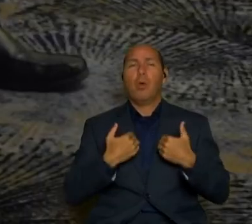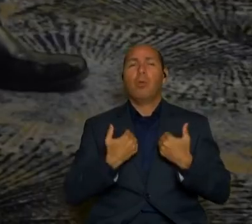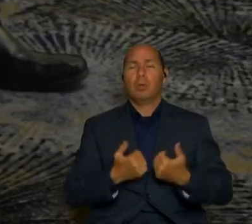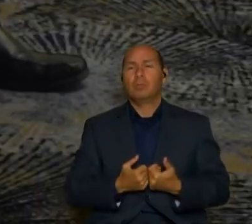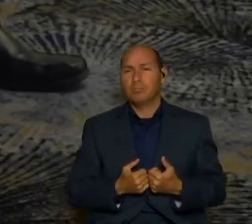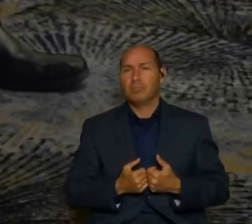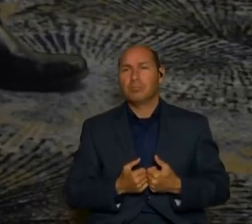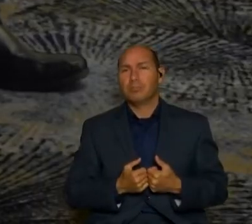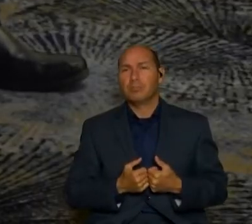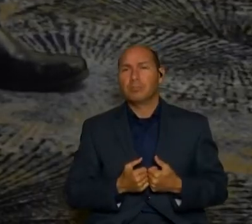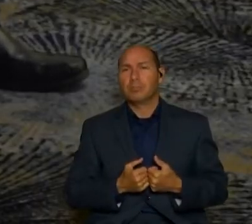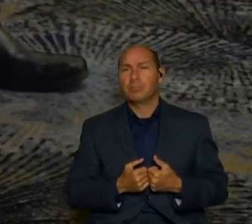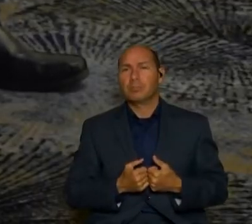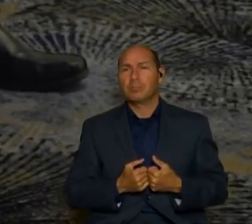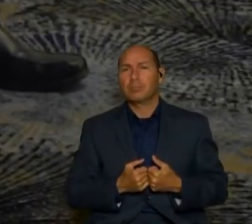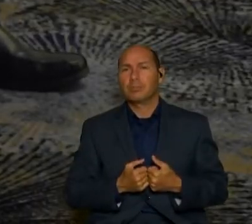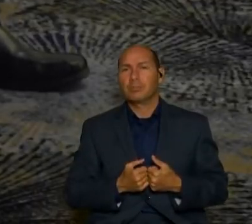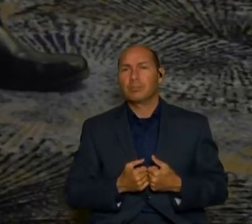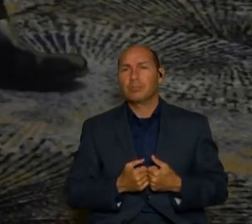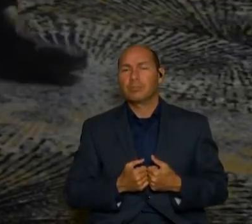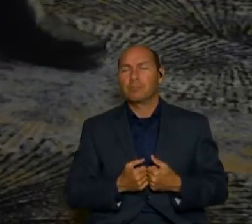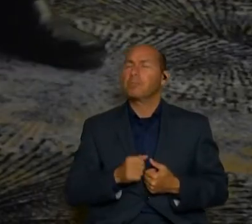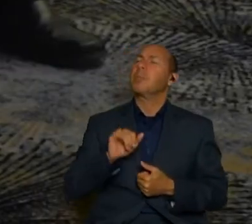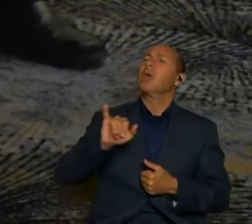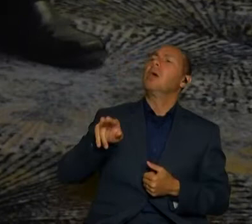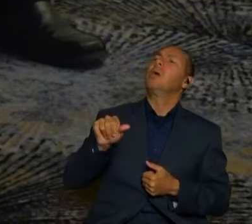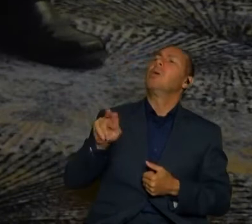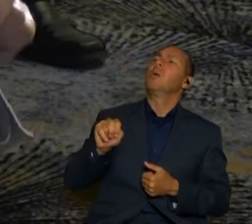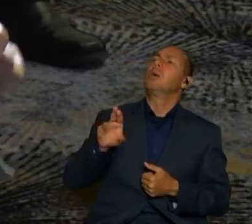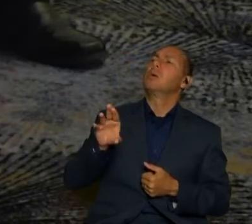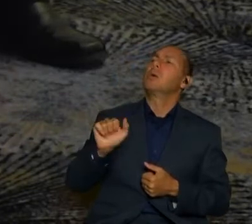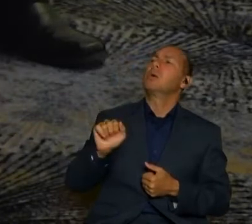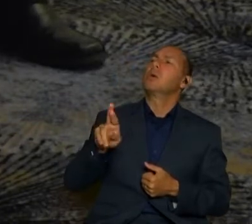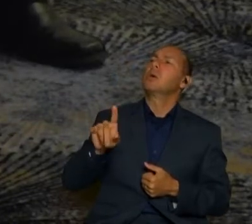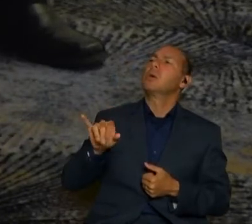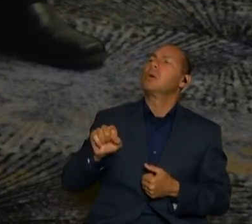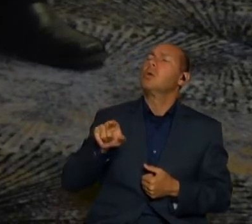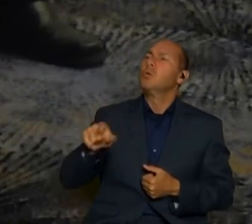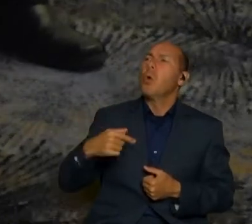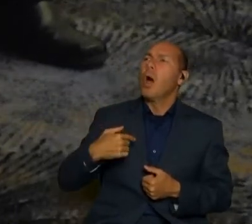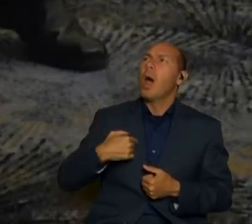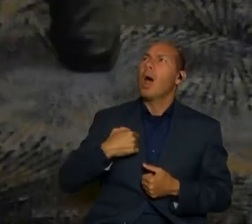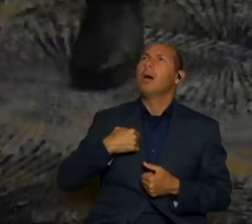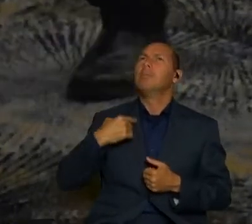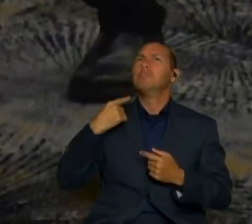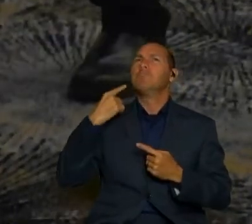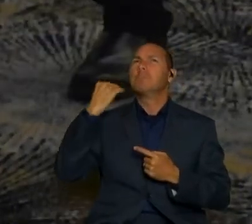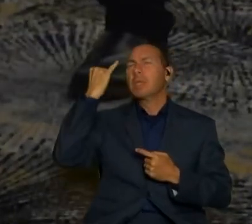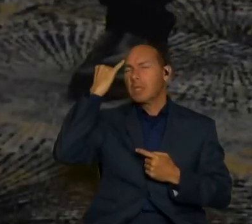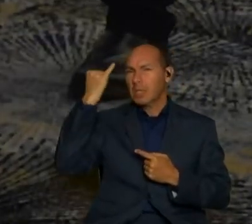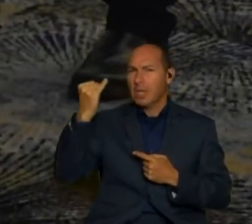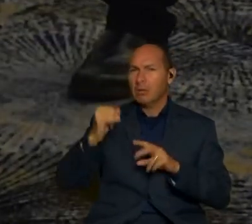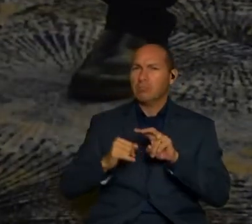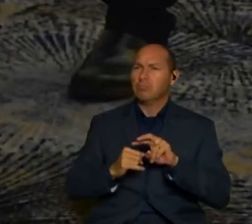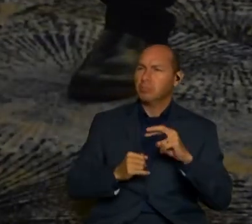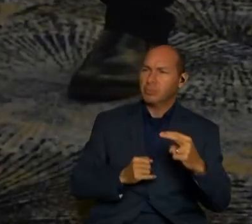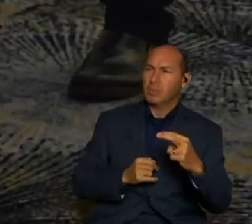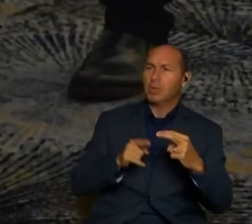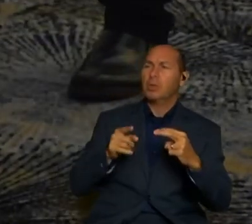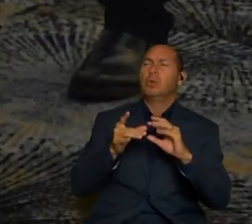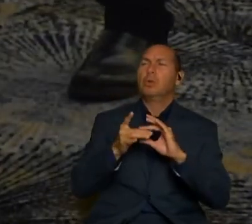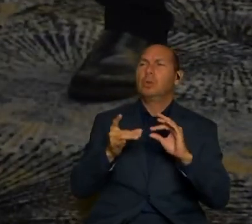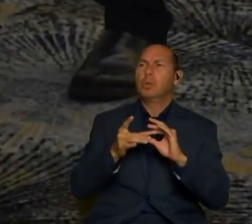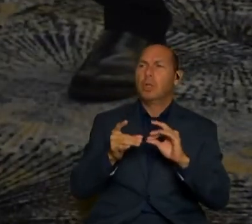you have some very odd positions that were not as traditional, right? And you mentioned data scientists,